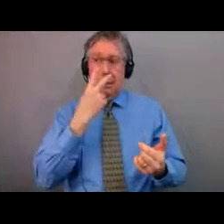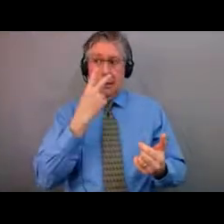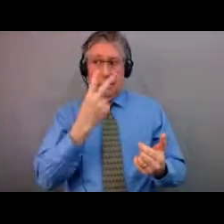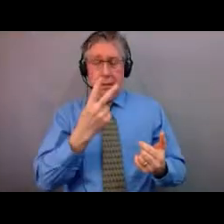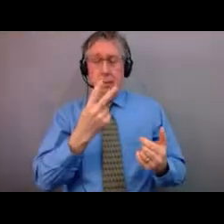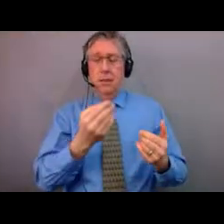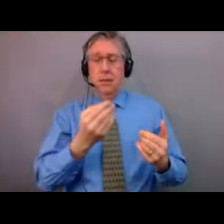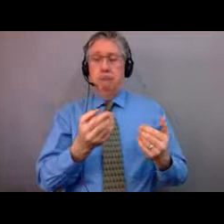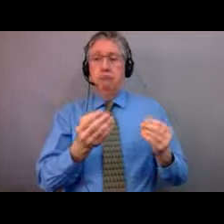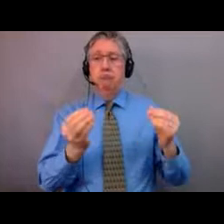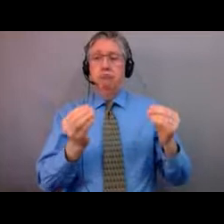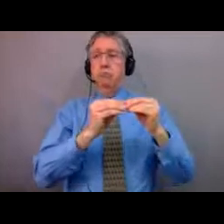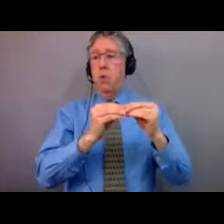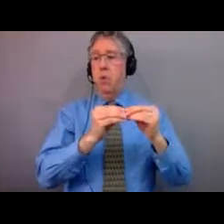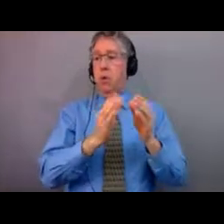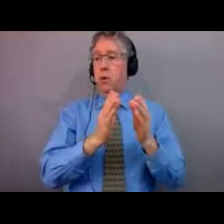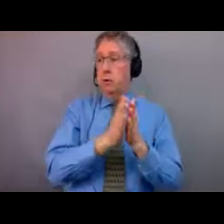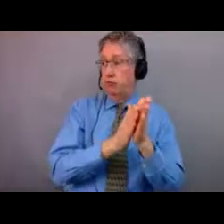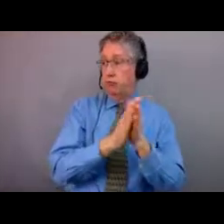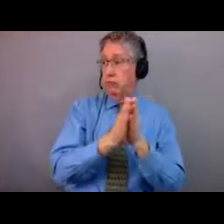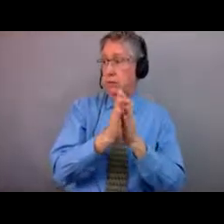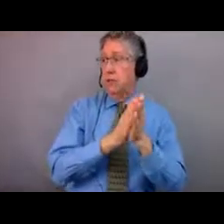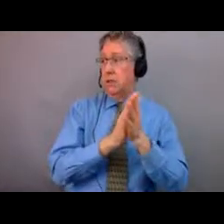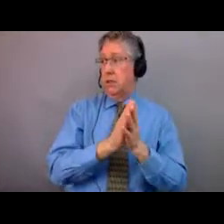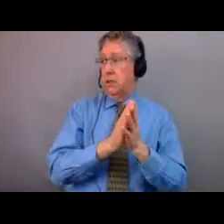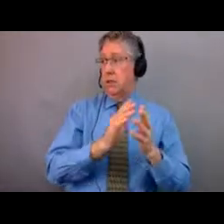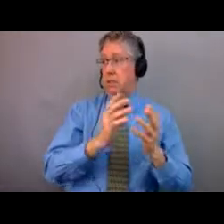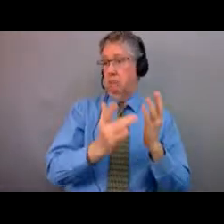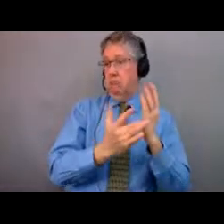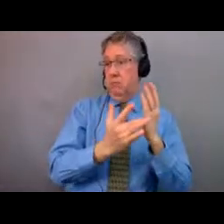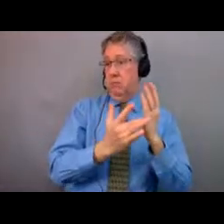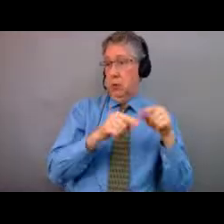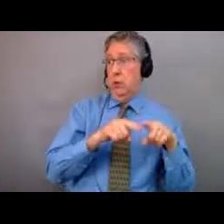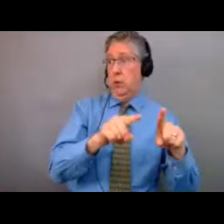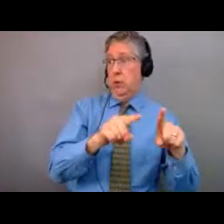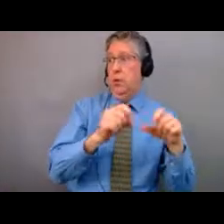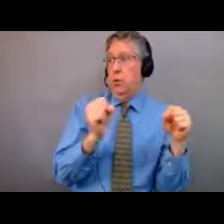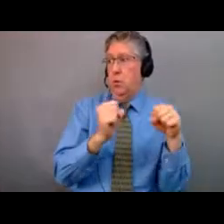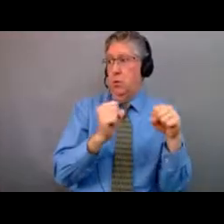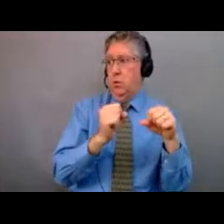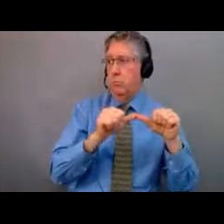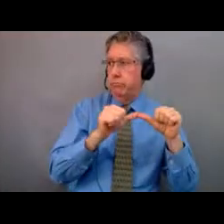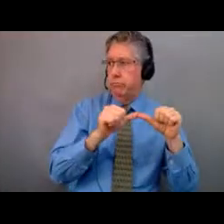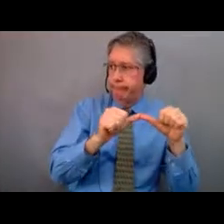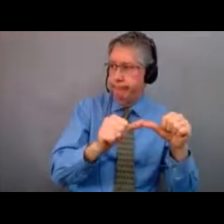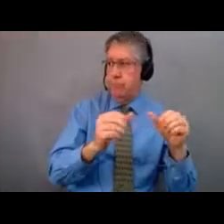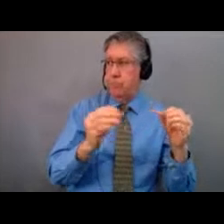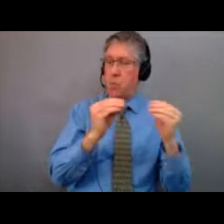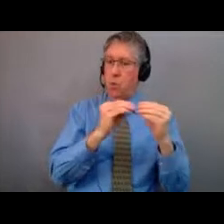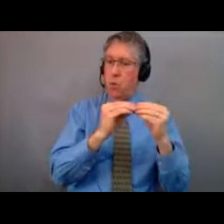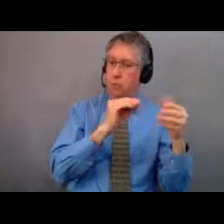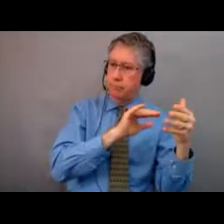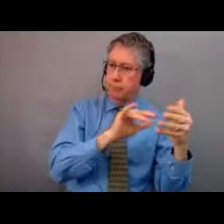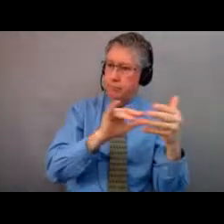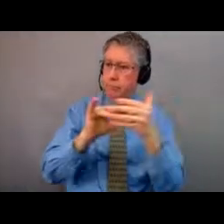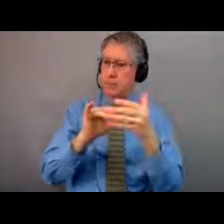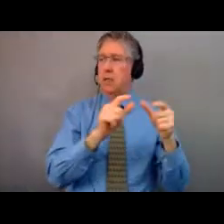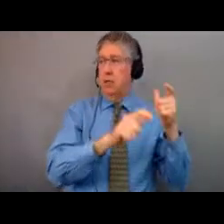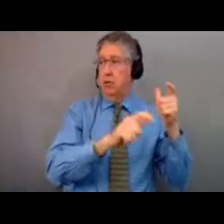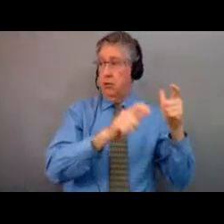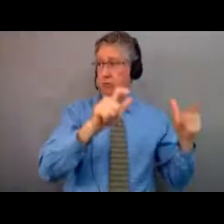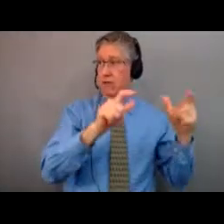increasing interest in wintertime limnology, and we are seeing more observations in Great Lakes in wintertime,